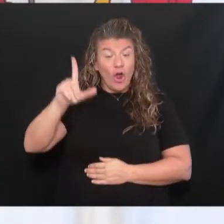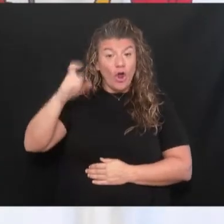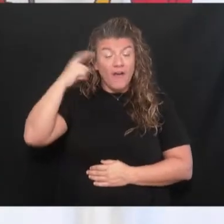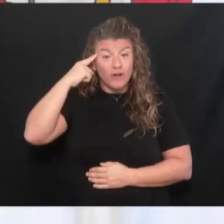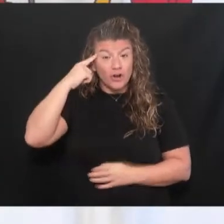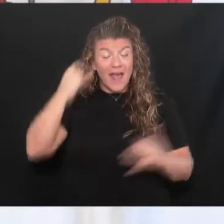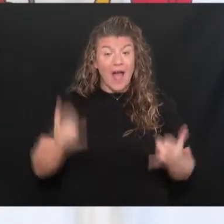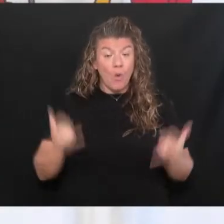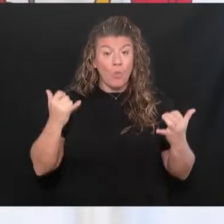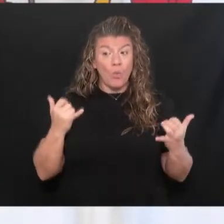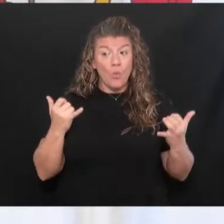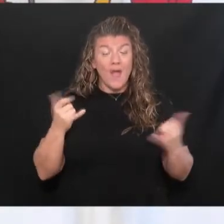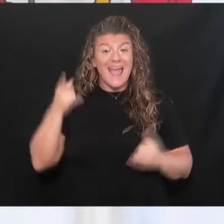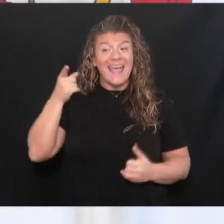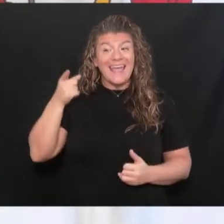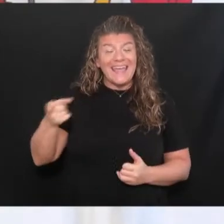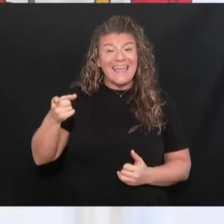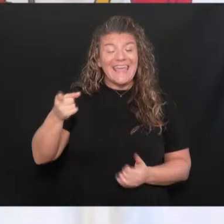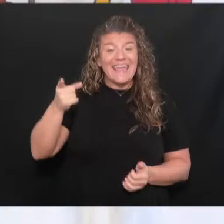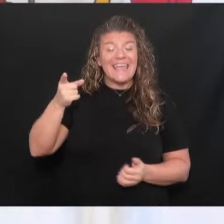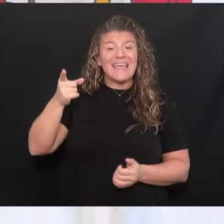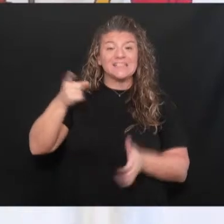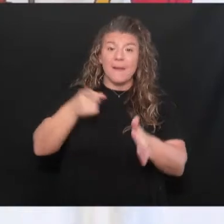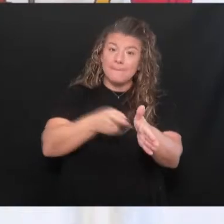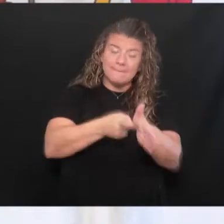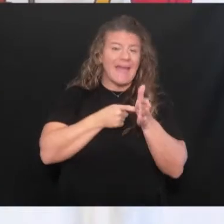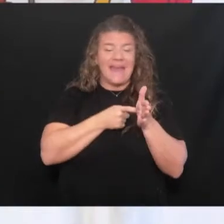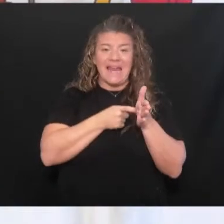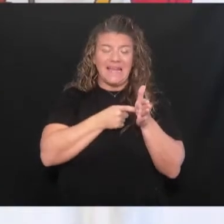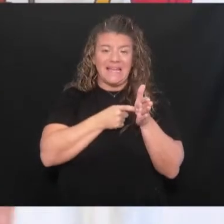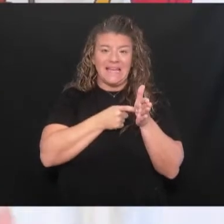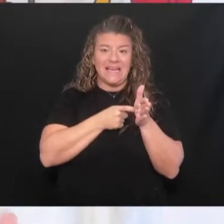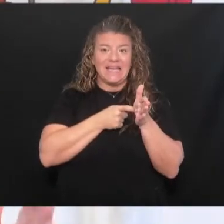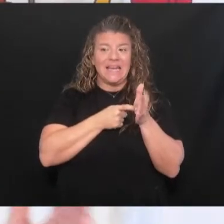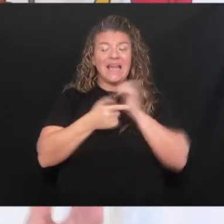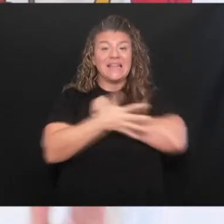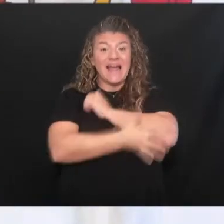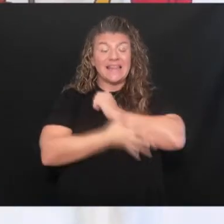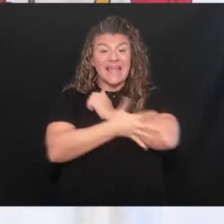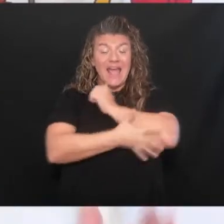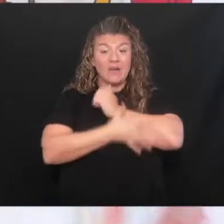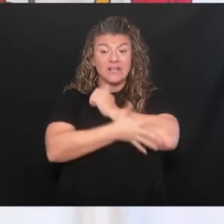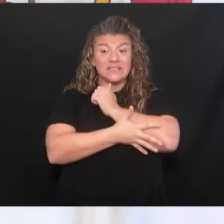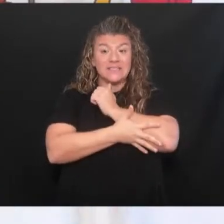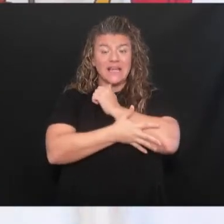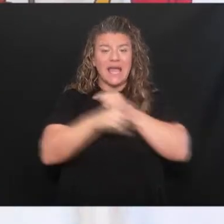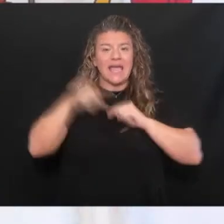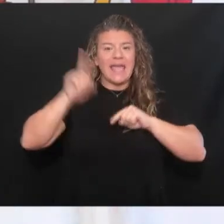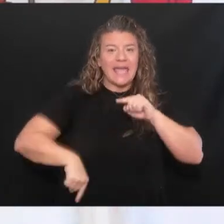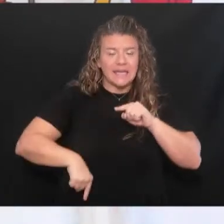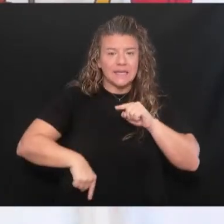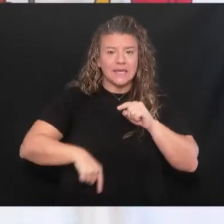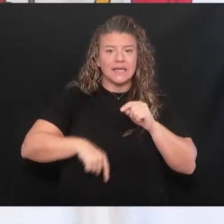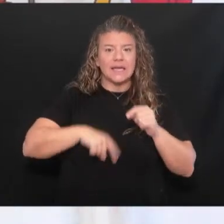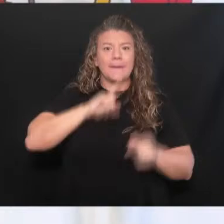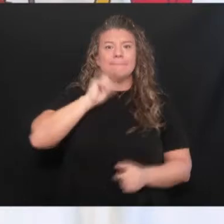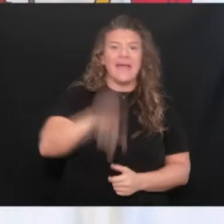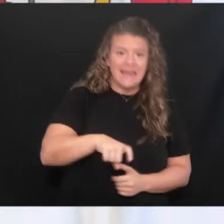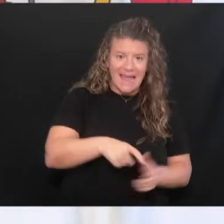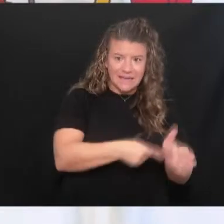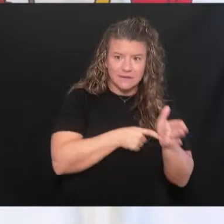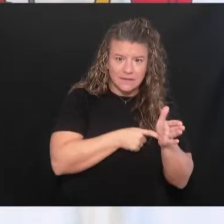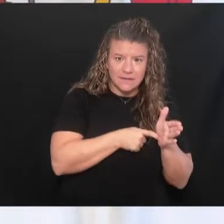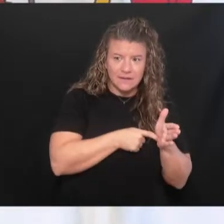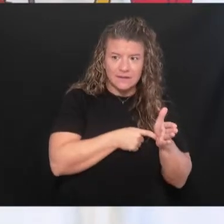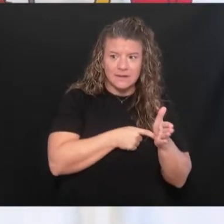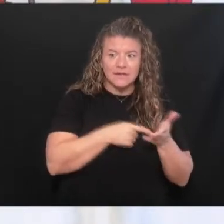is putting out a mandate that the counties can't mandate, and